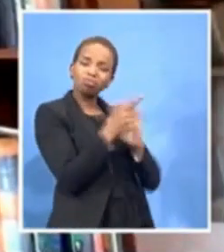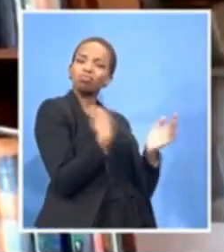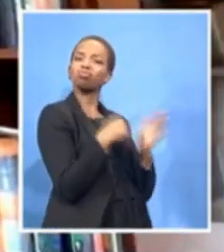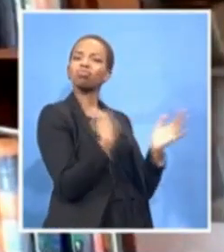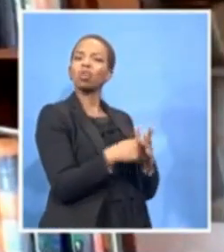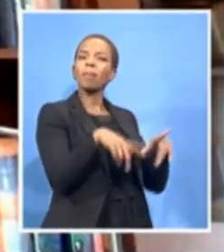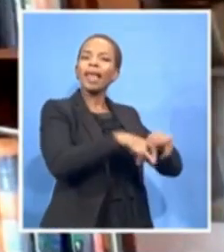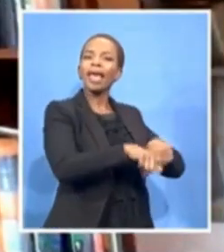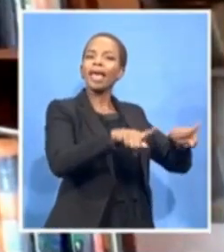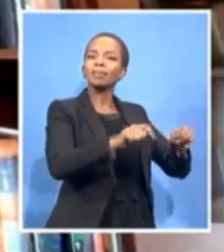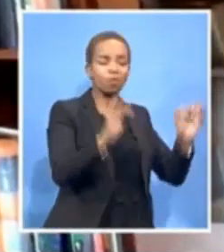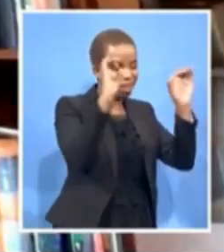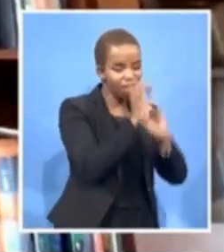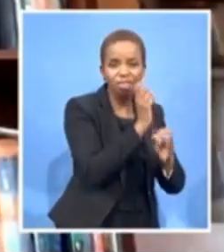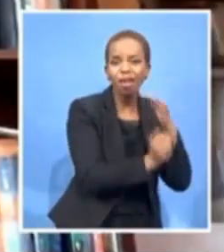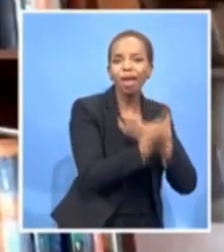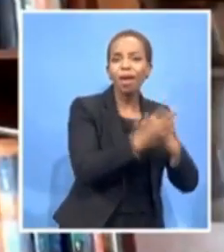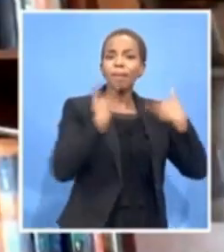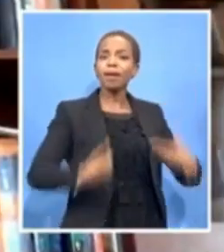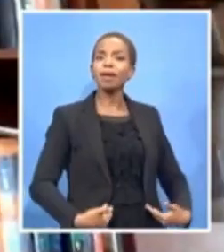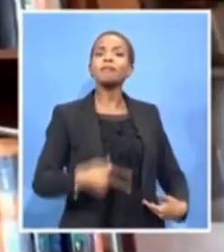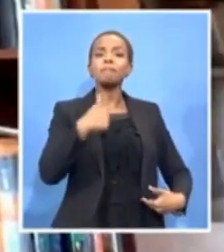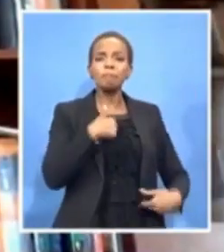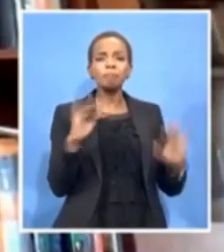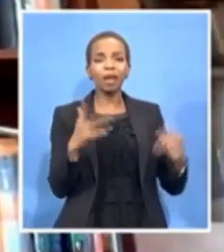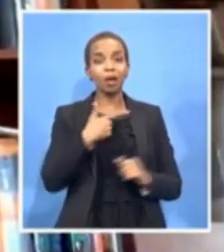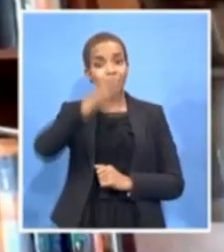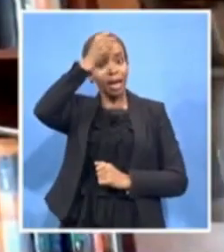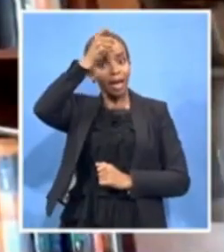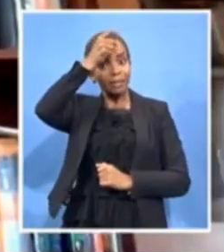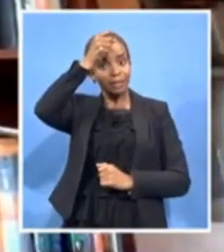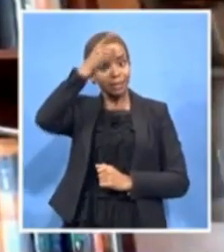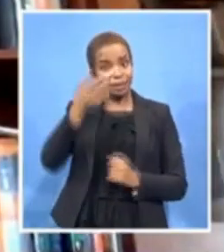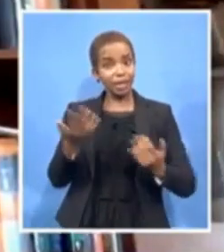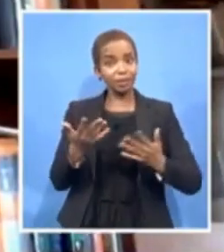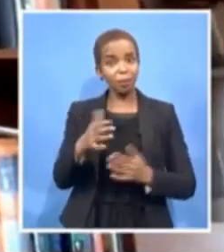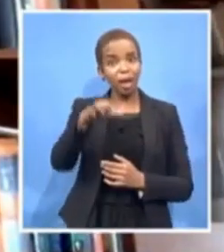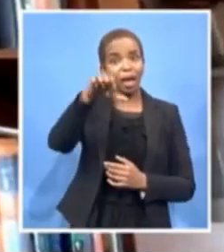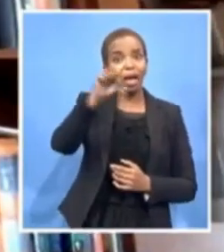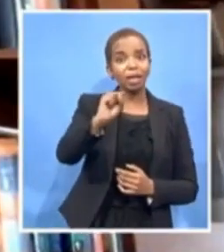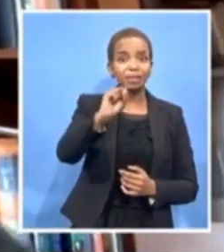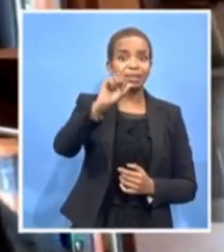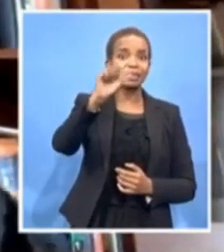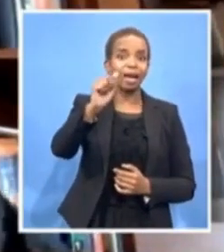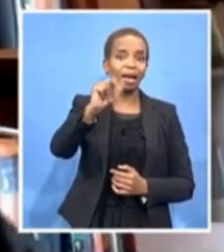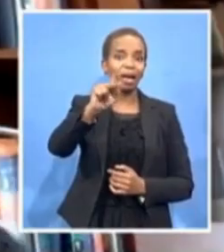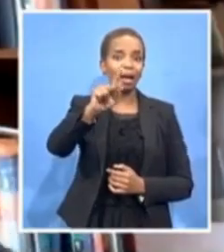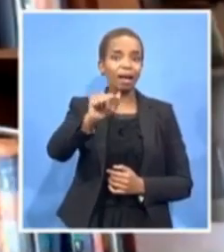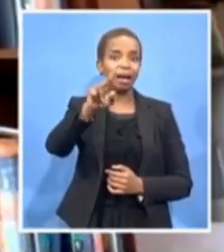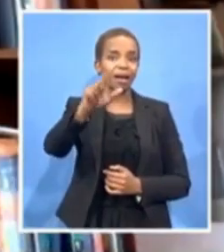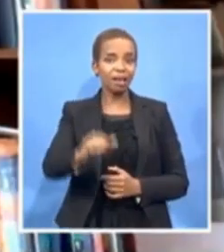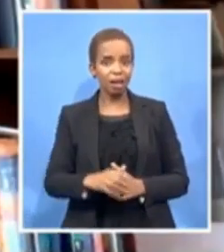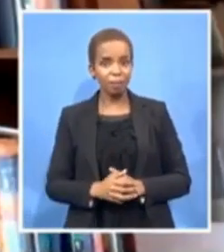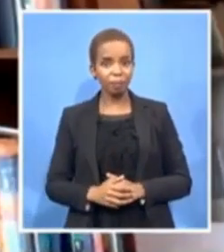latter-day Pan-Africans such as Thomas Isidore Sankara. Thomas Isidore Sankara took power